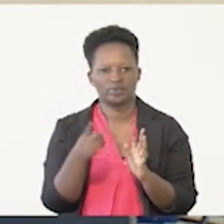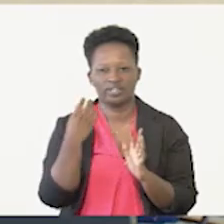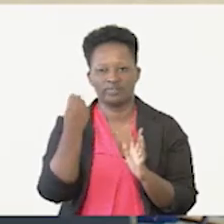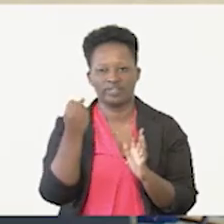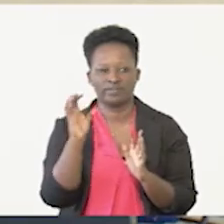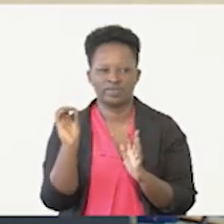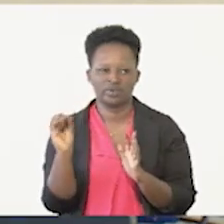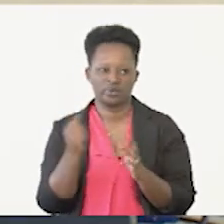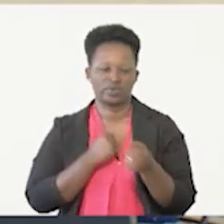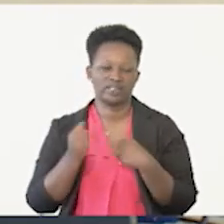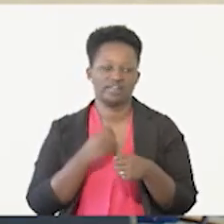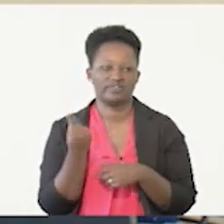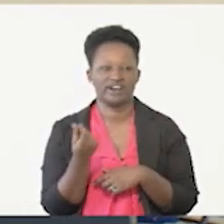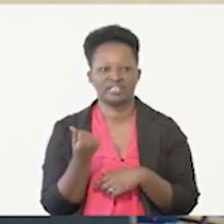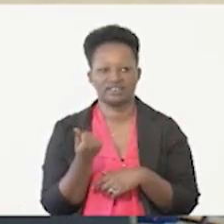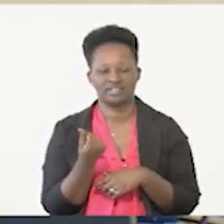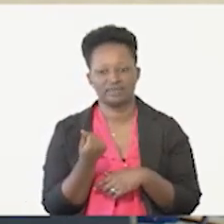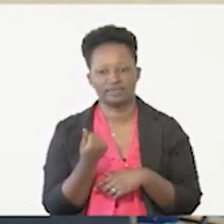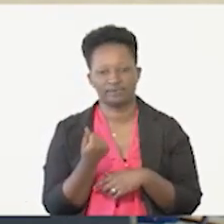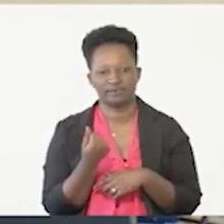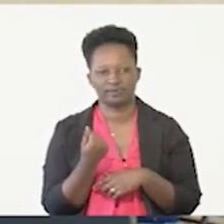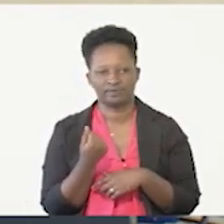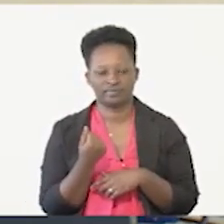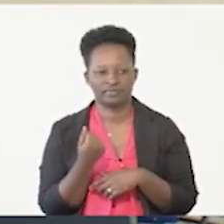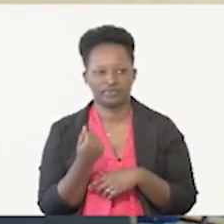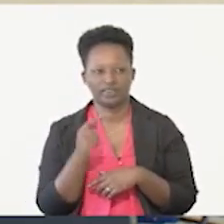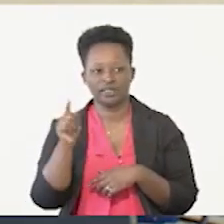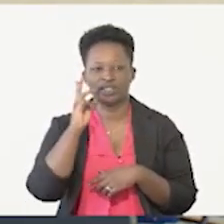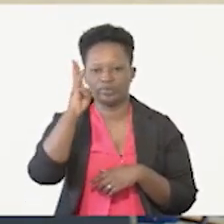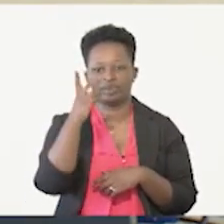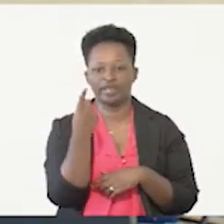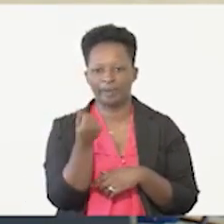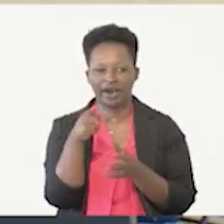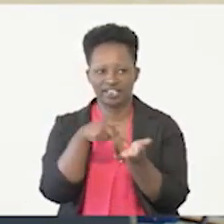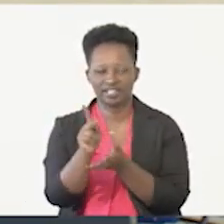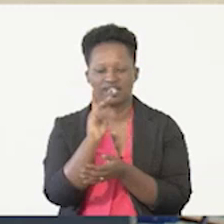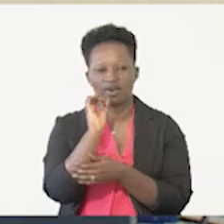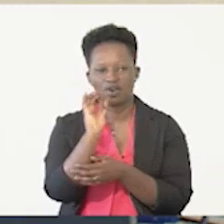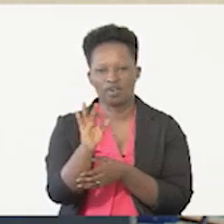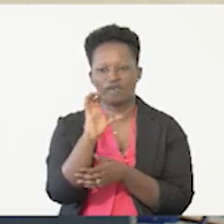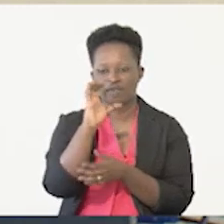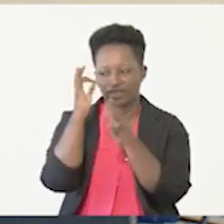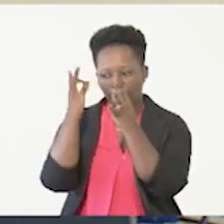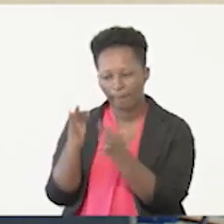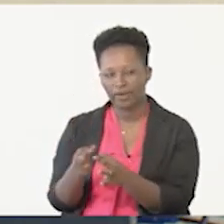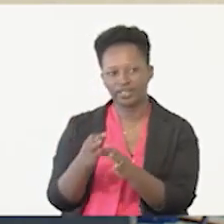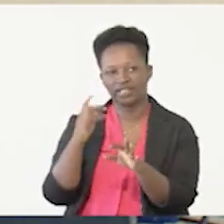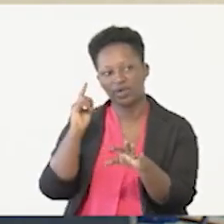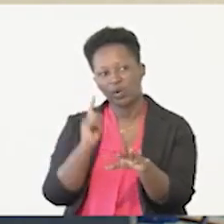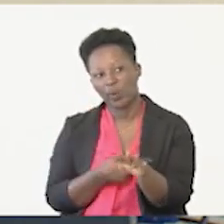2,500 Rwandan francs. 2,100 francs. So that will be the price of the commodity